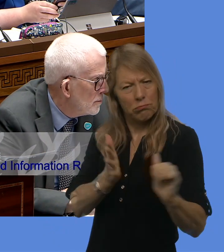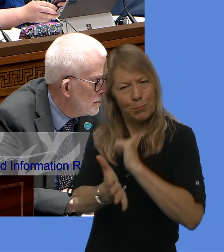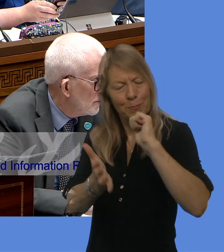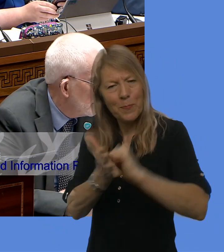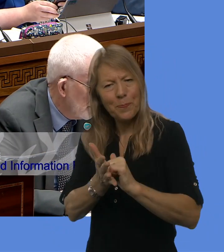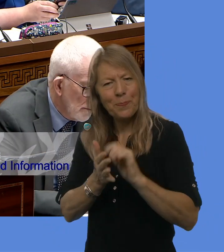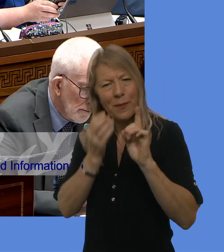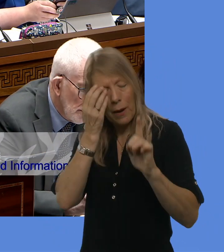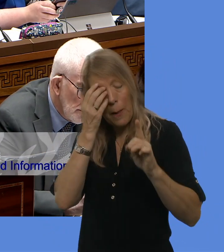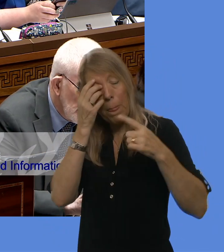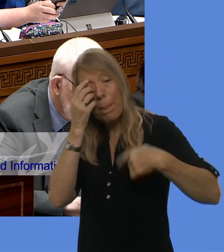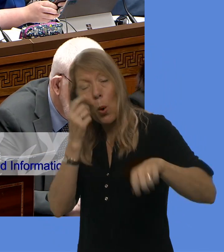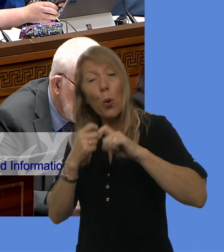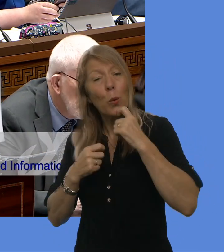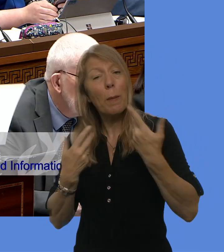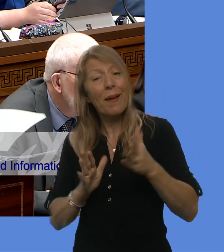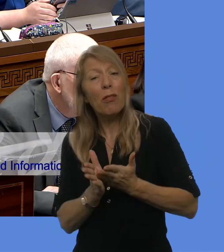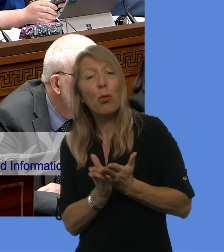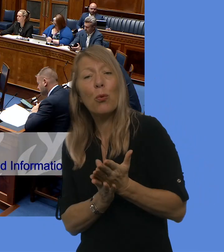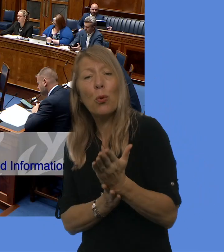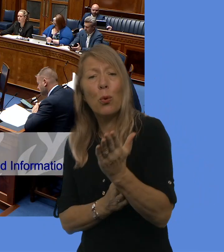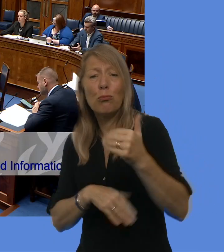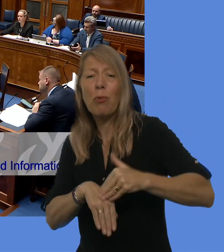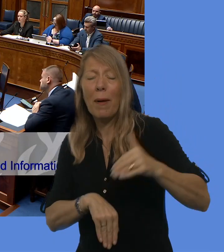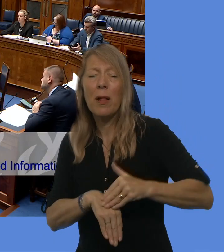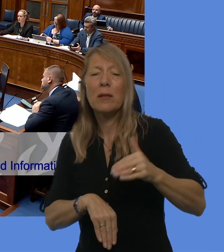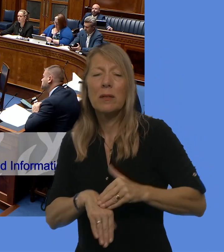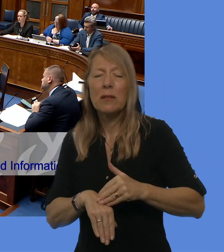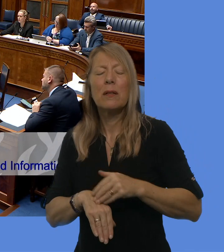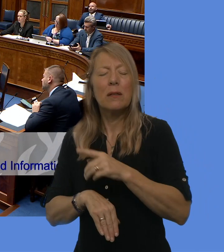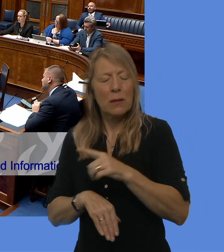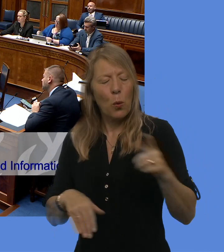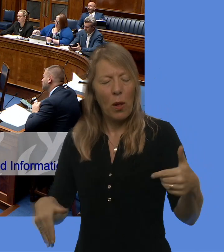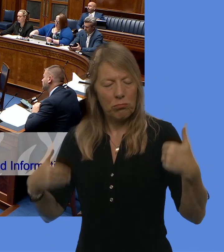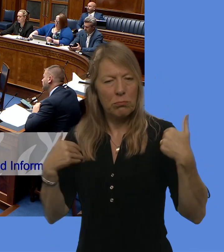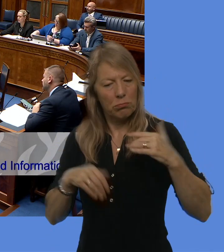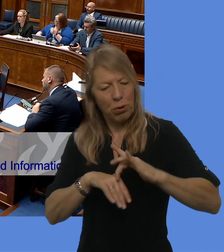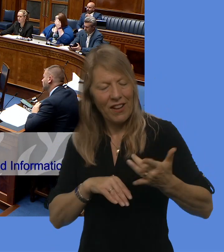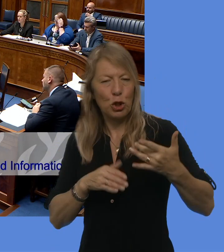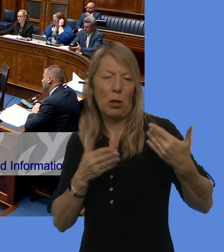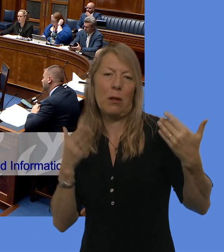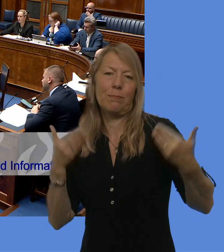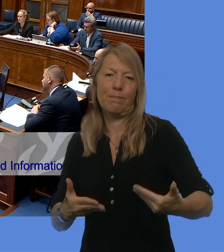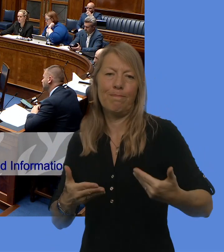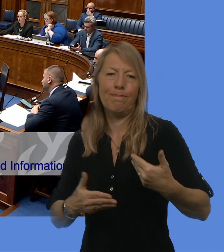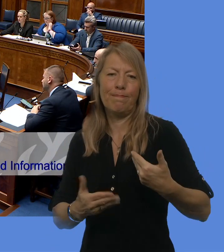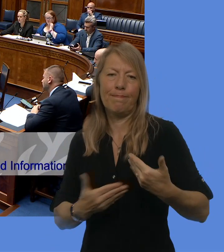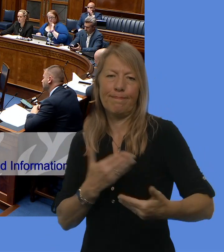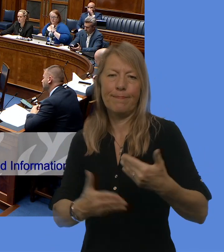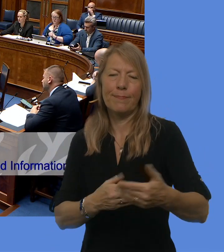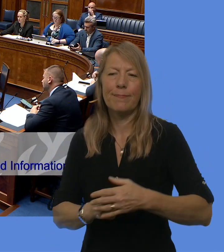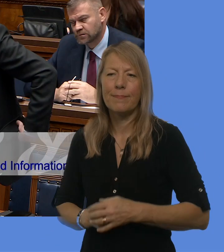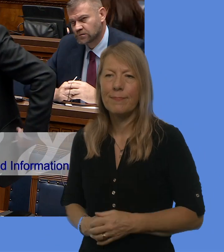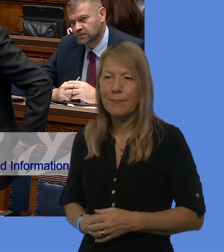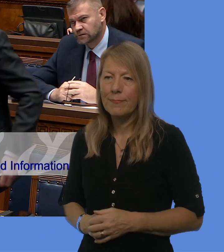or justice to those impacted most directly by the Troubles. Mr. O'Toole. Thank you, Mr. Speaker. Minister, I acknowledge that there are legal obligations placed